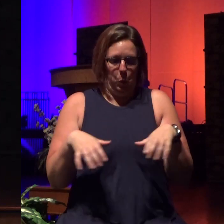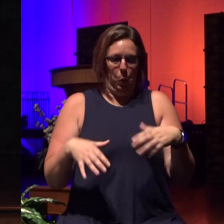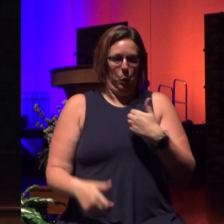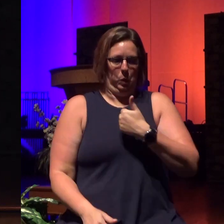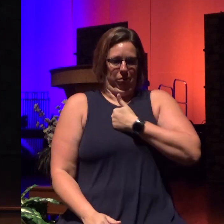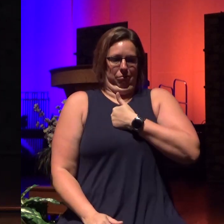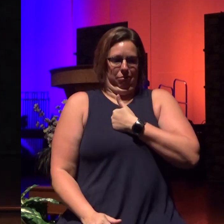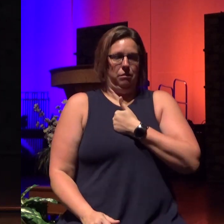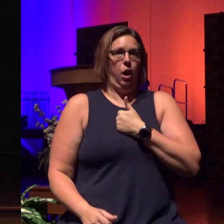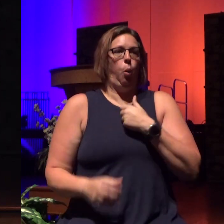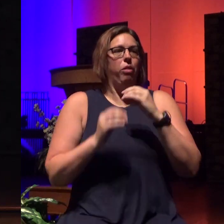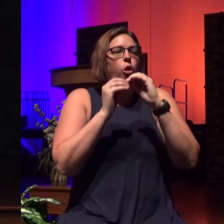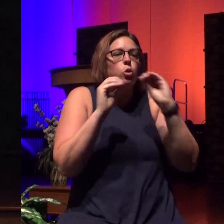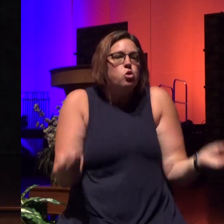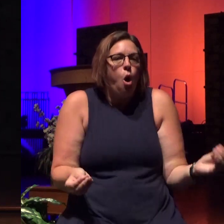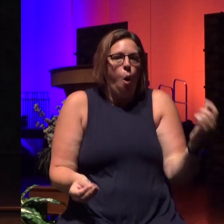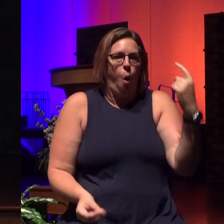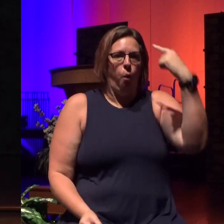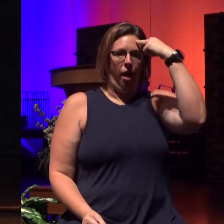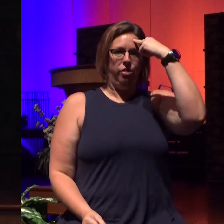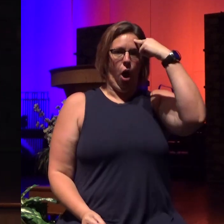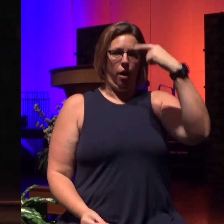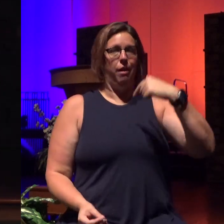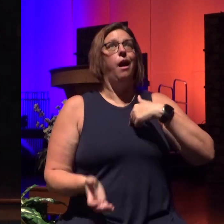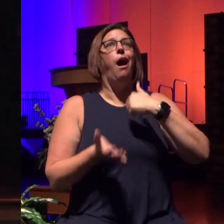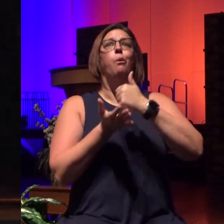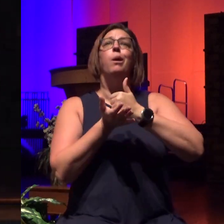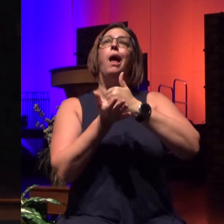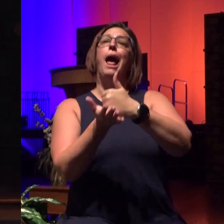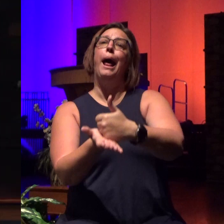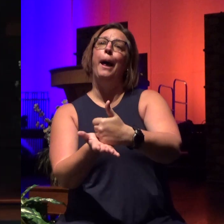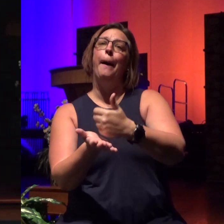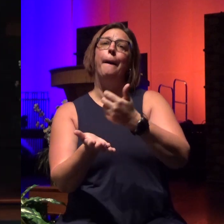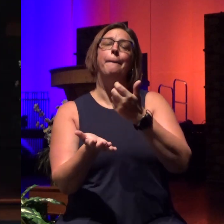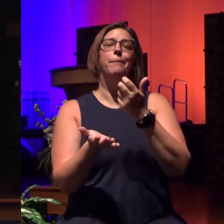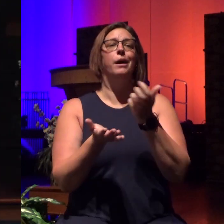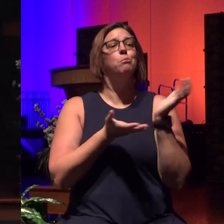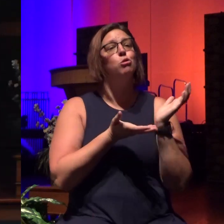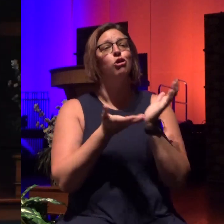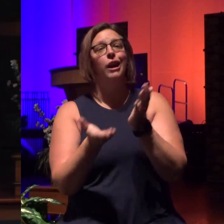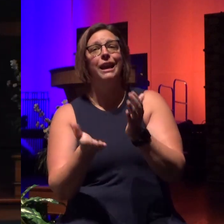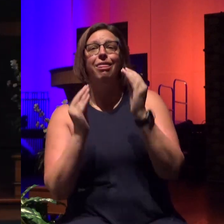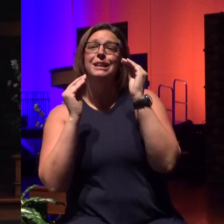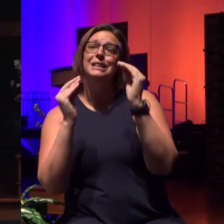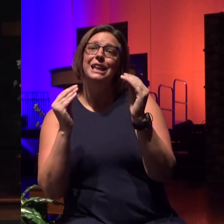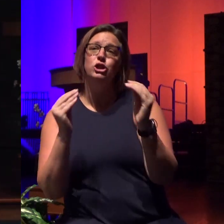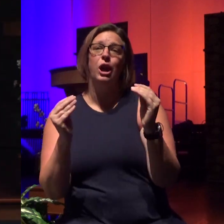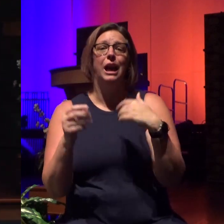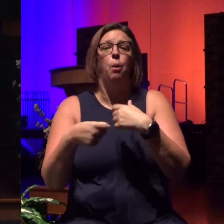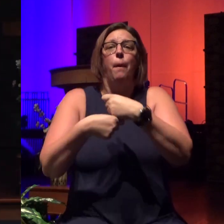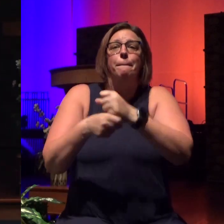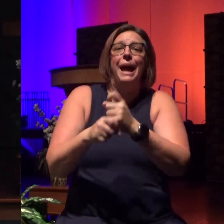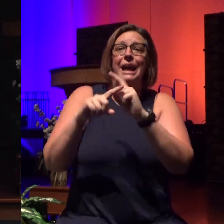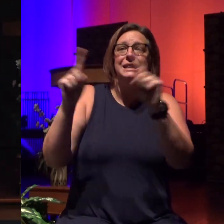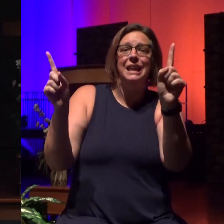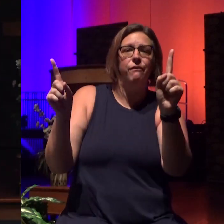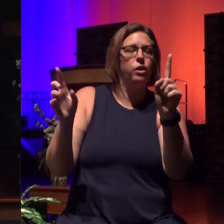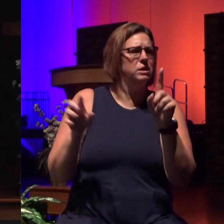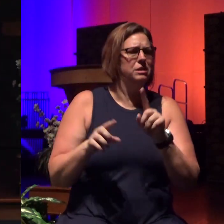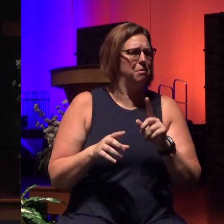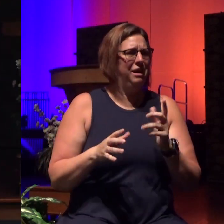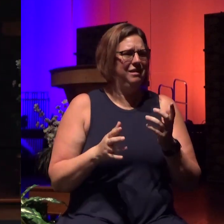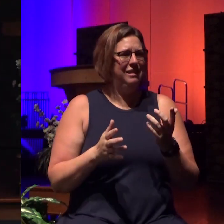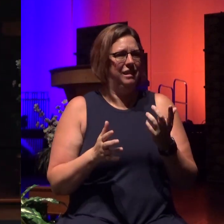any thought ever that maybe I can help bring this teaching to people's lives and have it make a difference. And yet, I